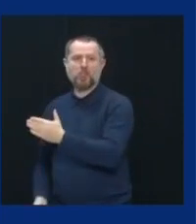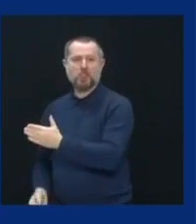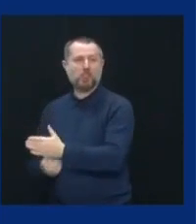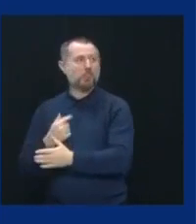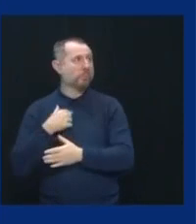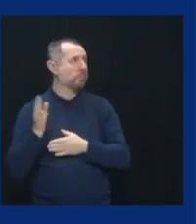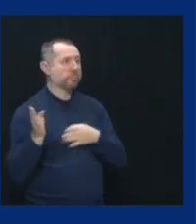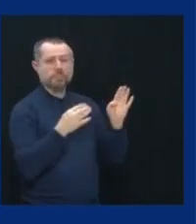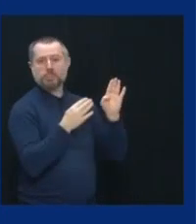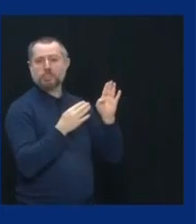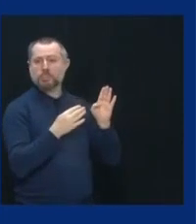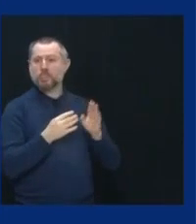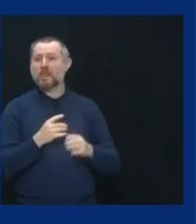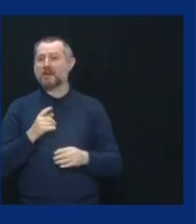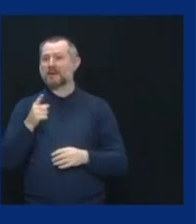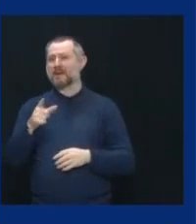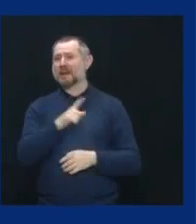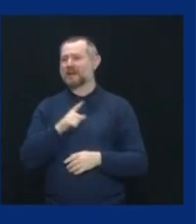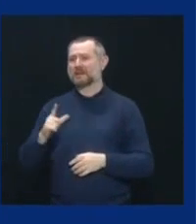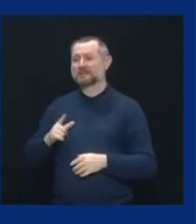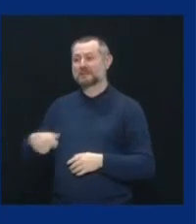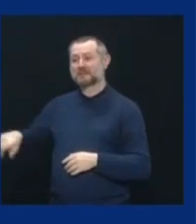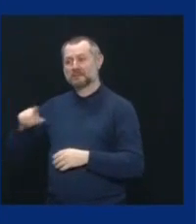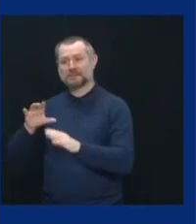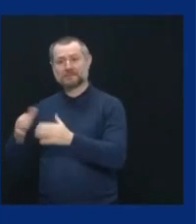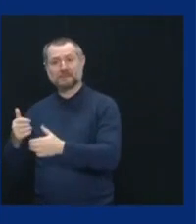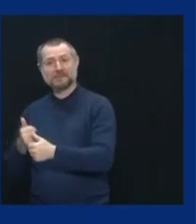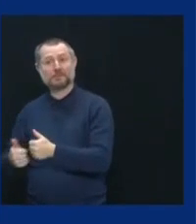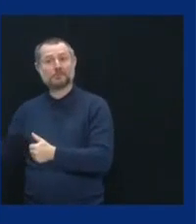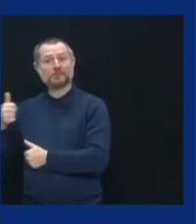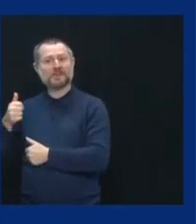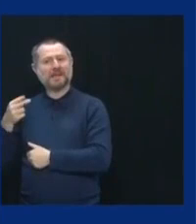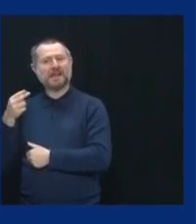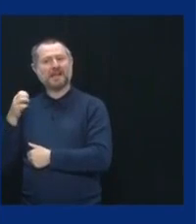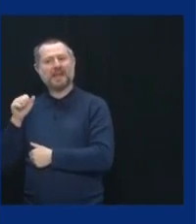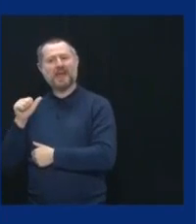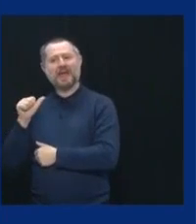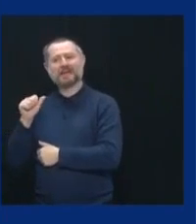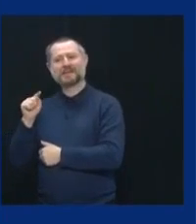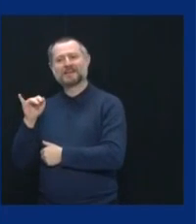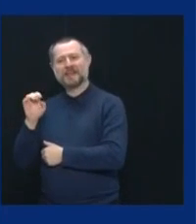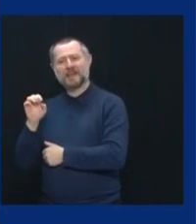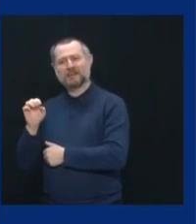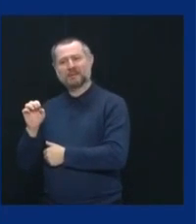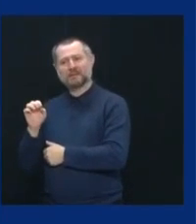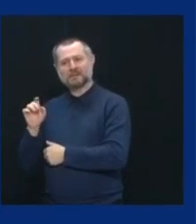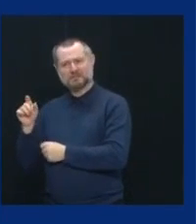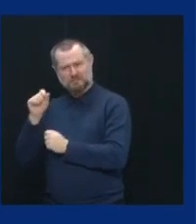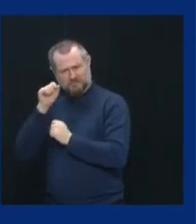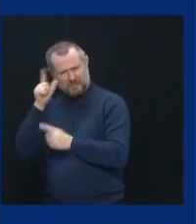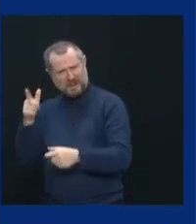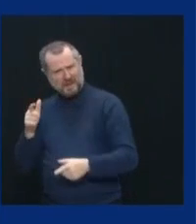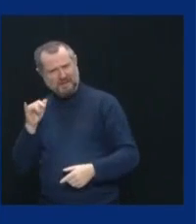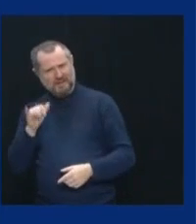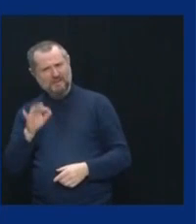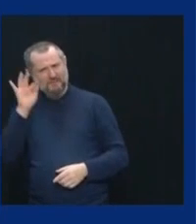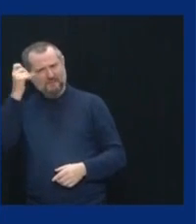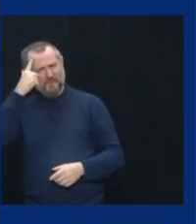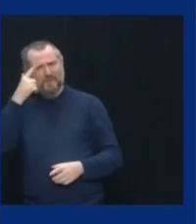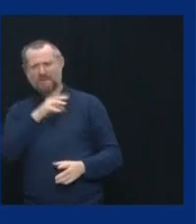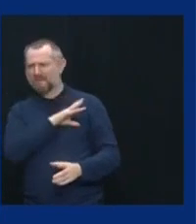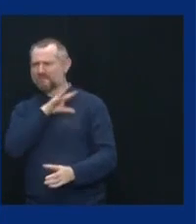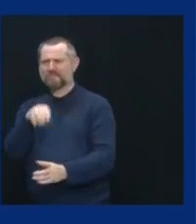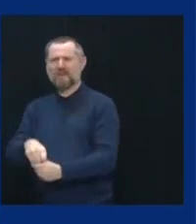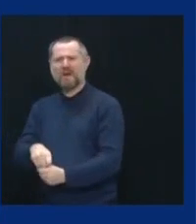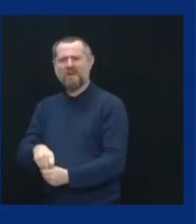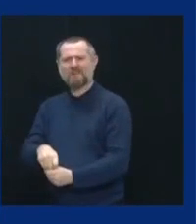that legislators, including Speaker Hastie, are so surprised about the federal involvement here if